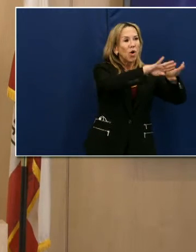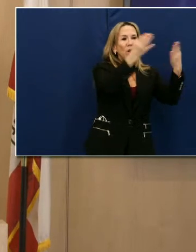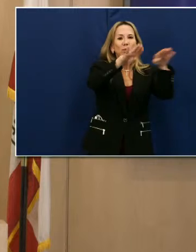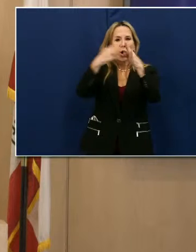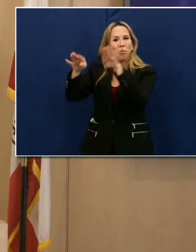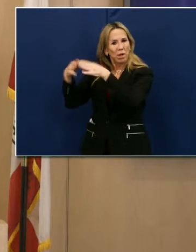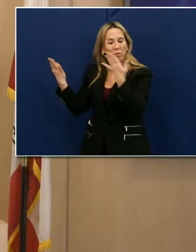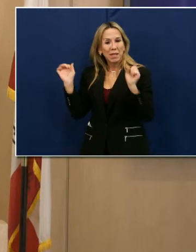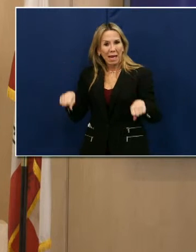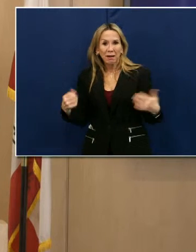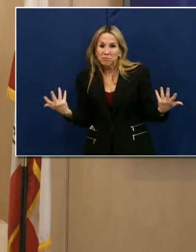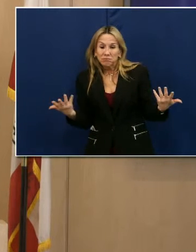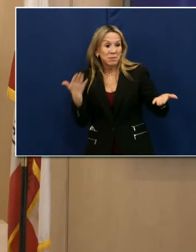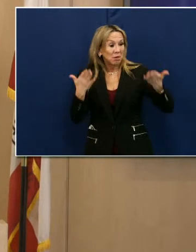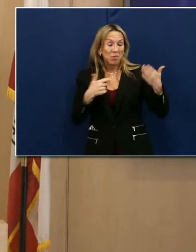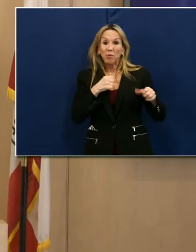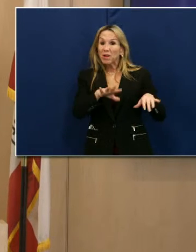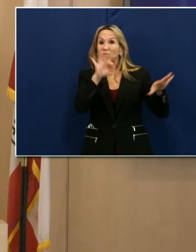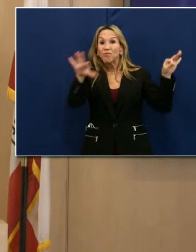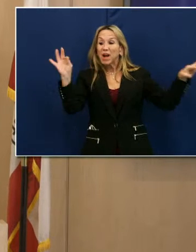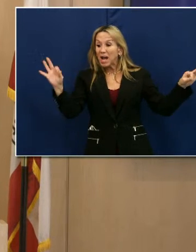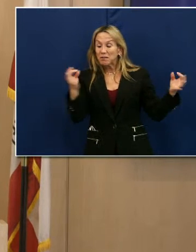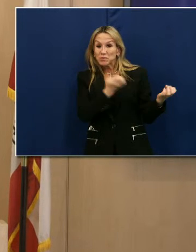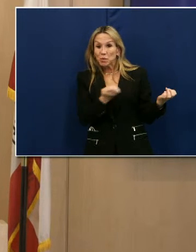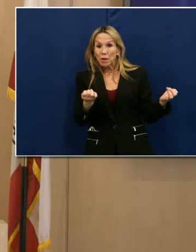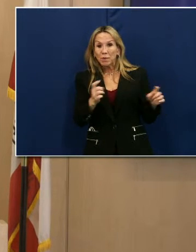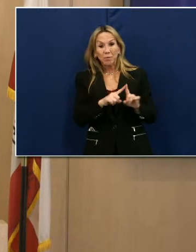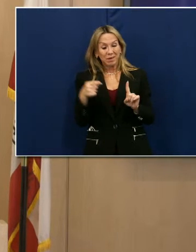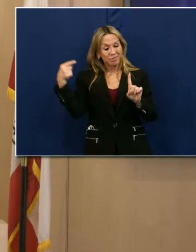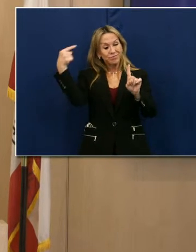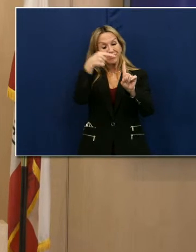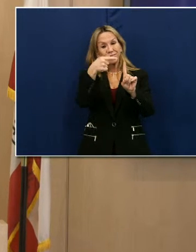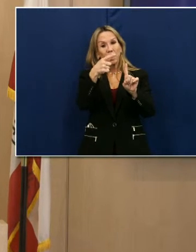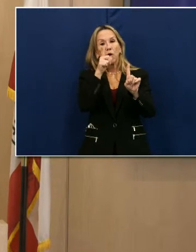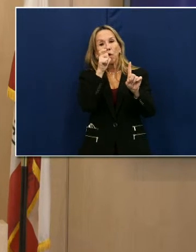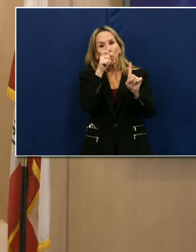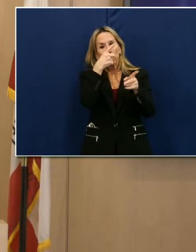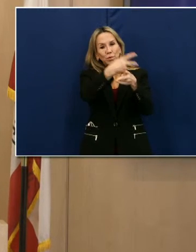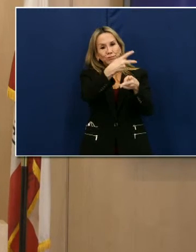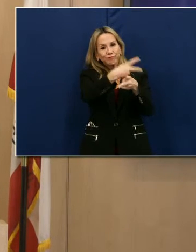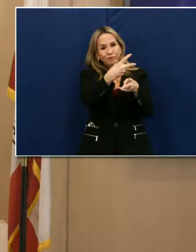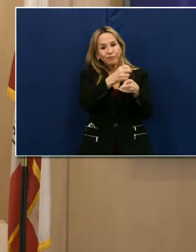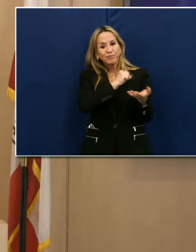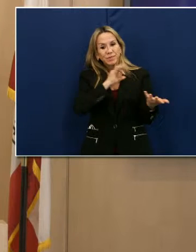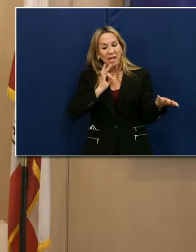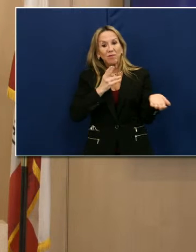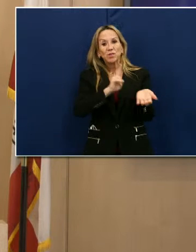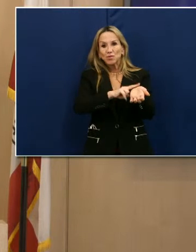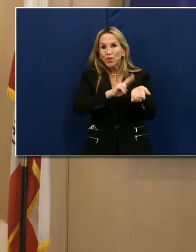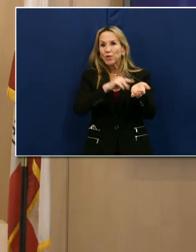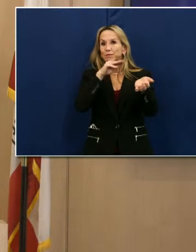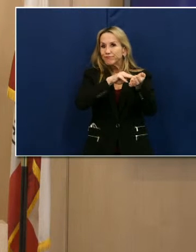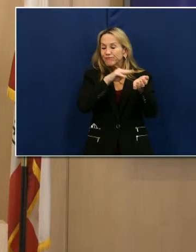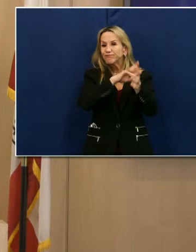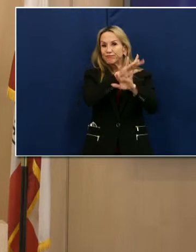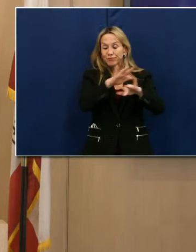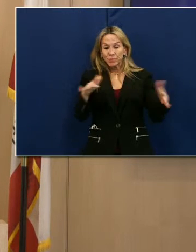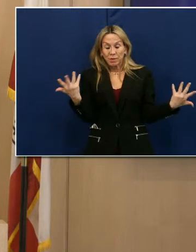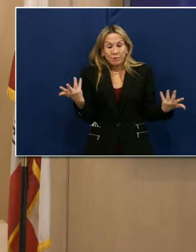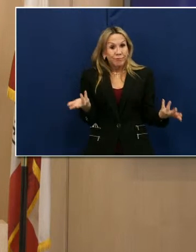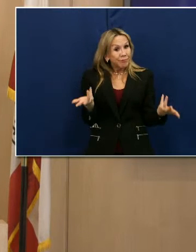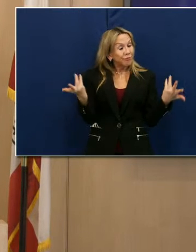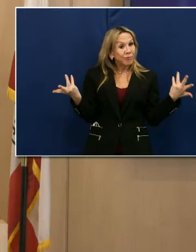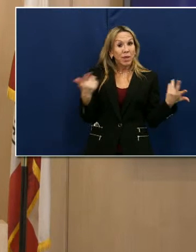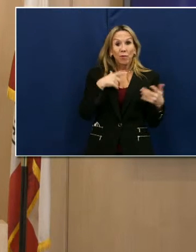structures. We could perhaps find the stuff. The real problem is the staffing. And this is where you are dependent upon state or federal entities that might